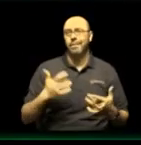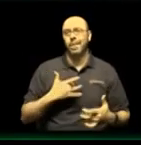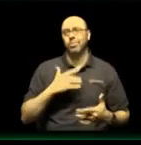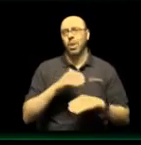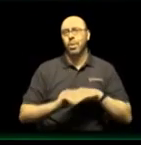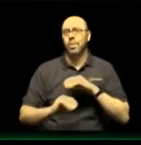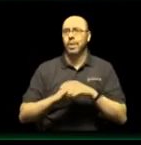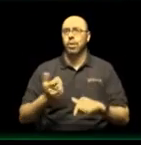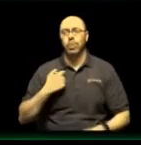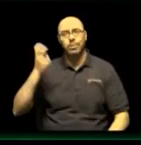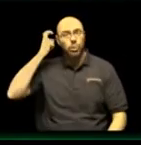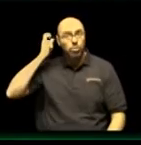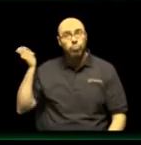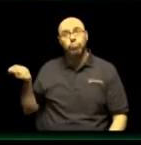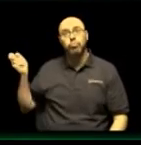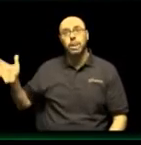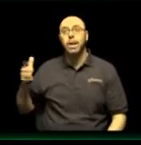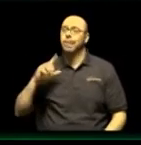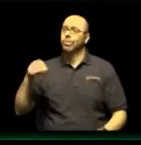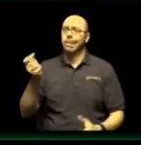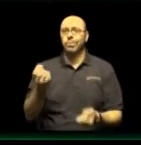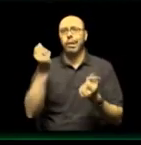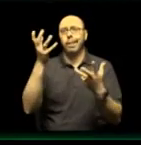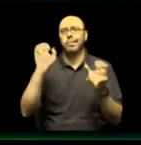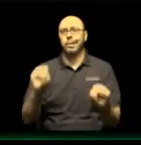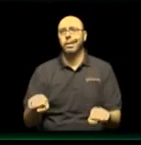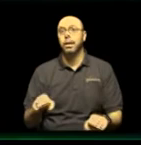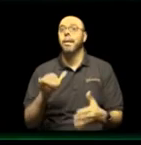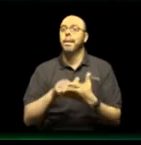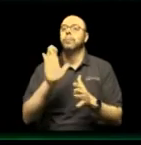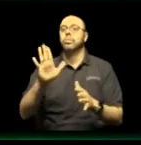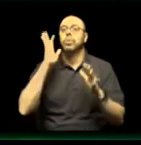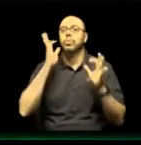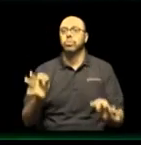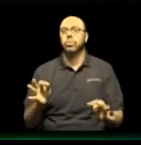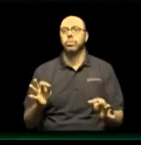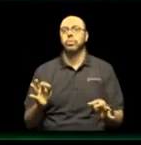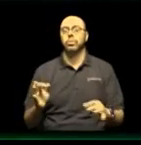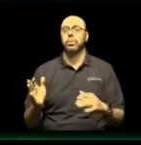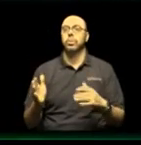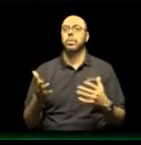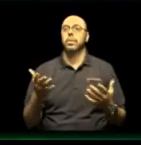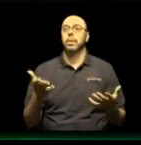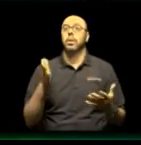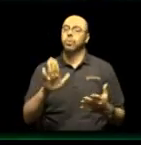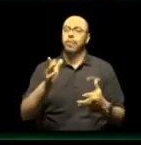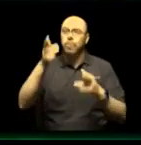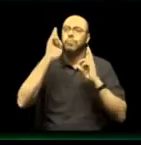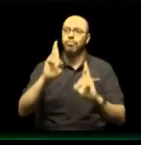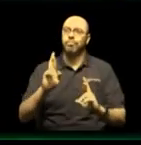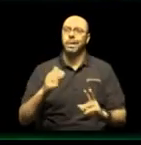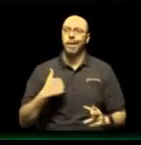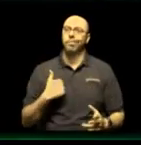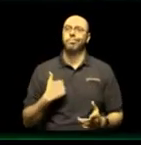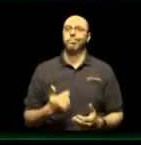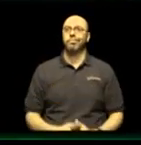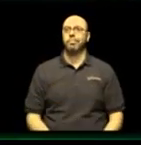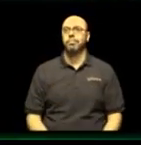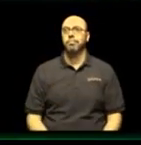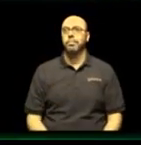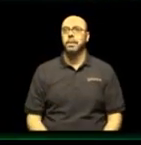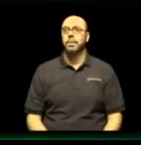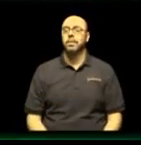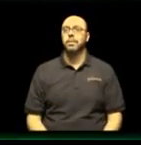you should take it out or just sign. That's why I said it's their choice. Right. Where they respect. Awesome. I think that's a